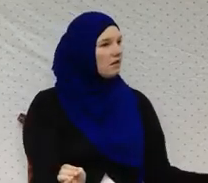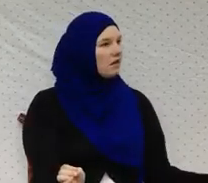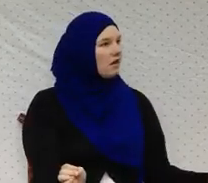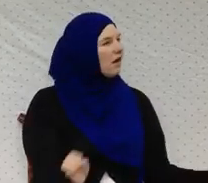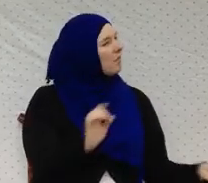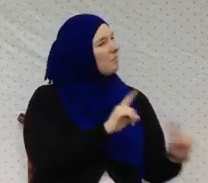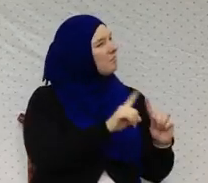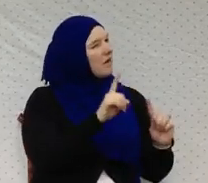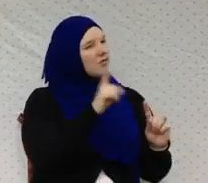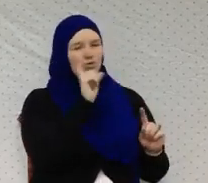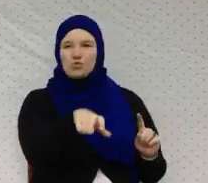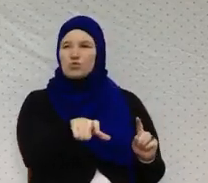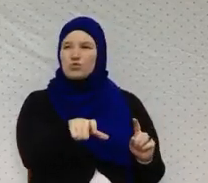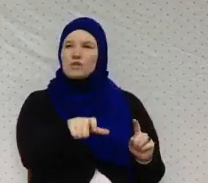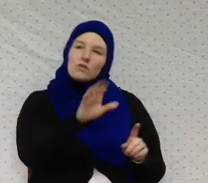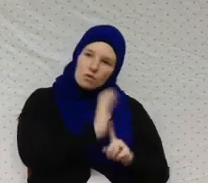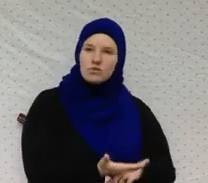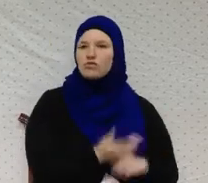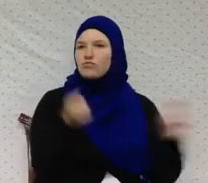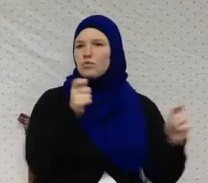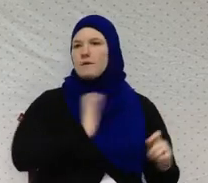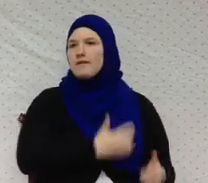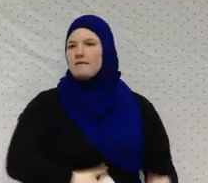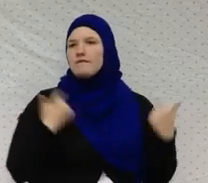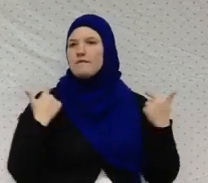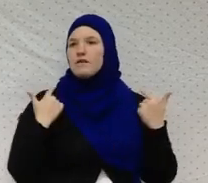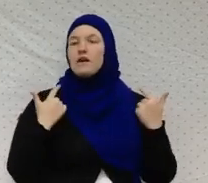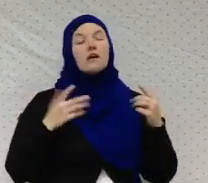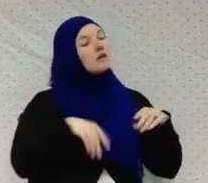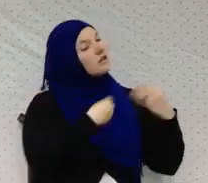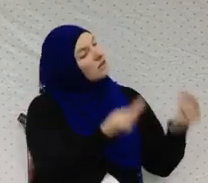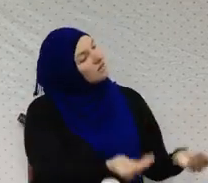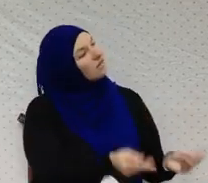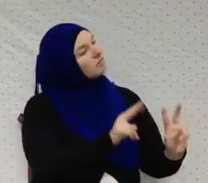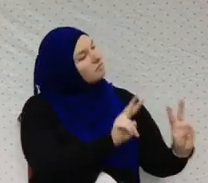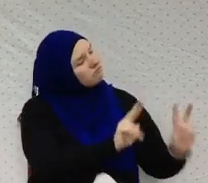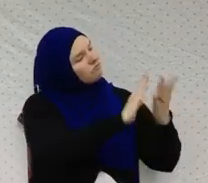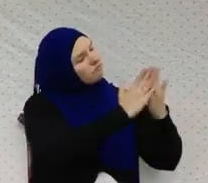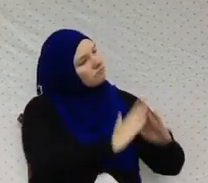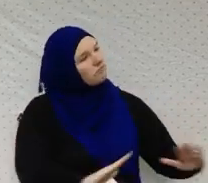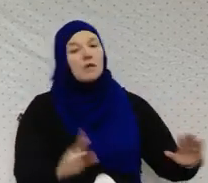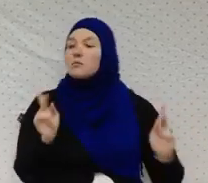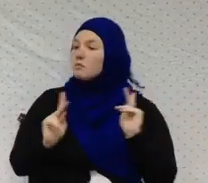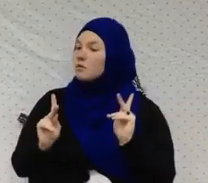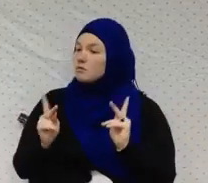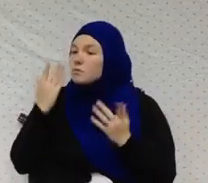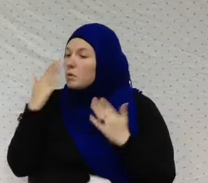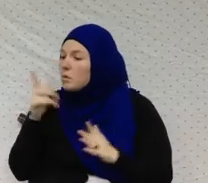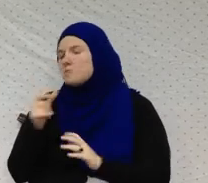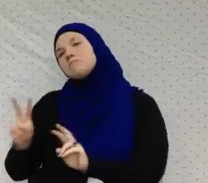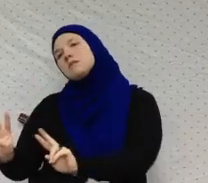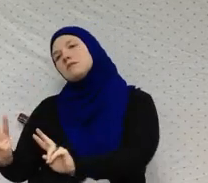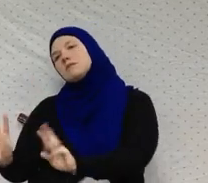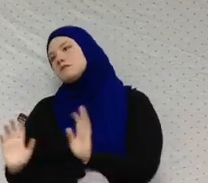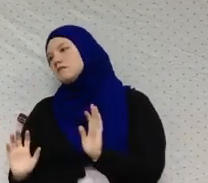floor. But that is not the way it should be. The way it should be that you give peace to people you know and people you